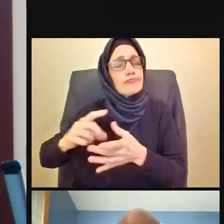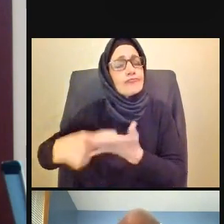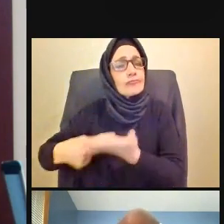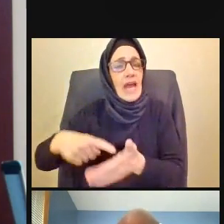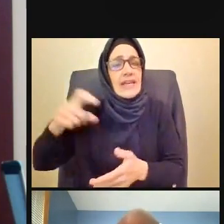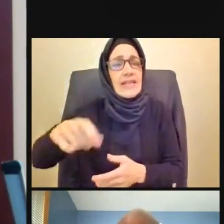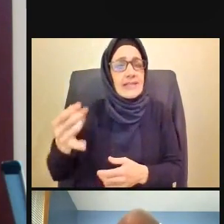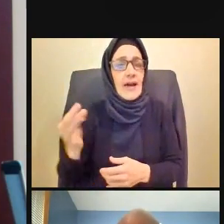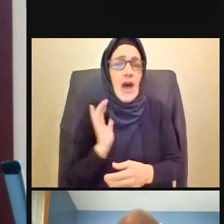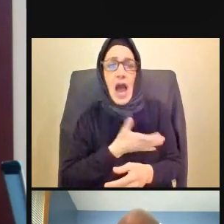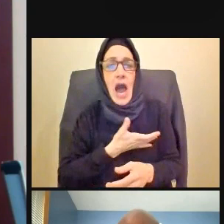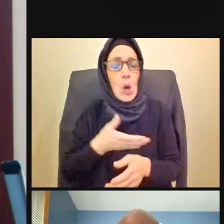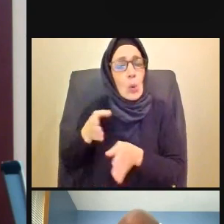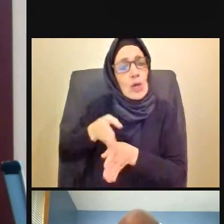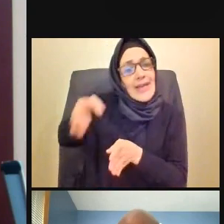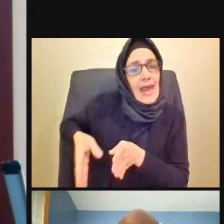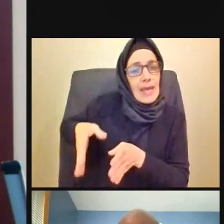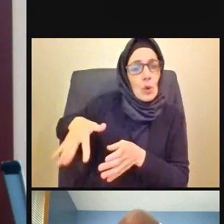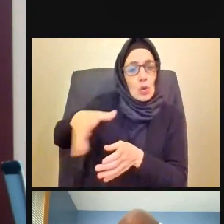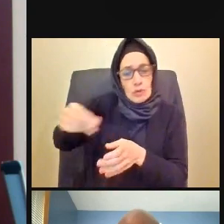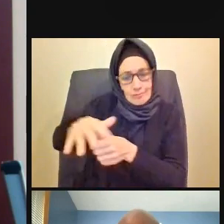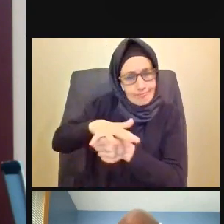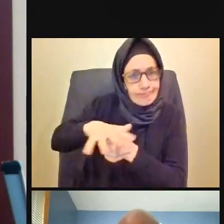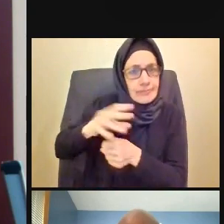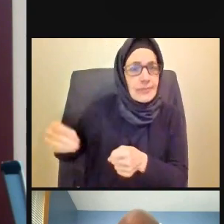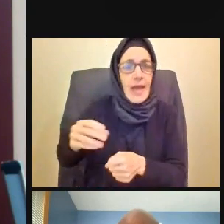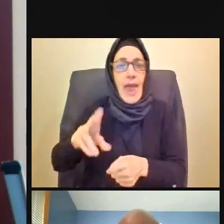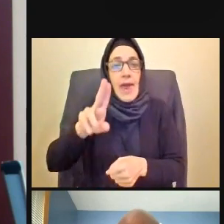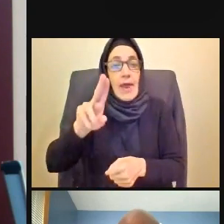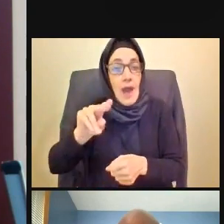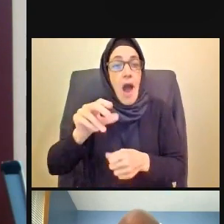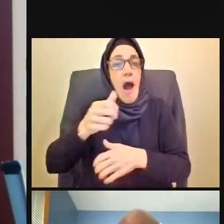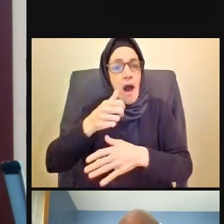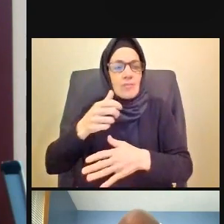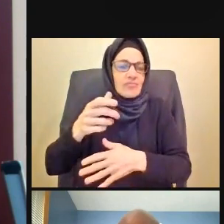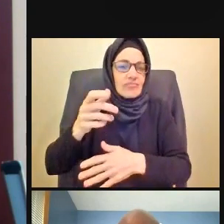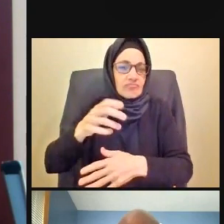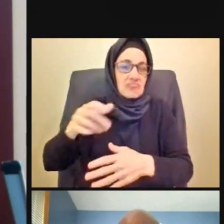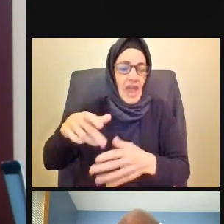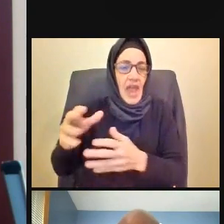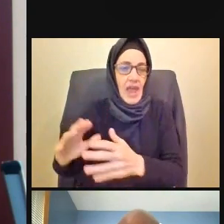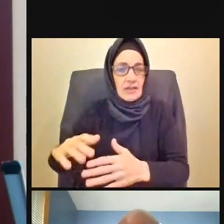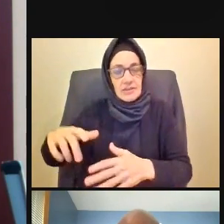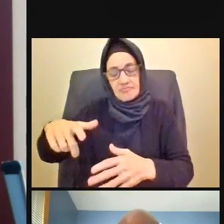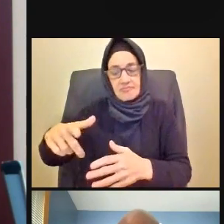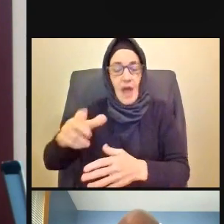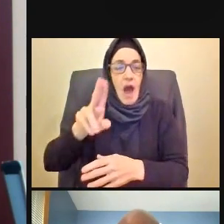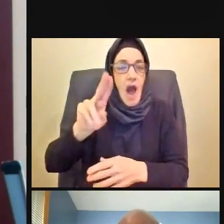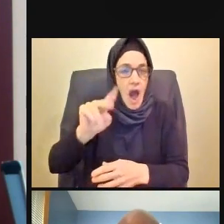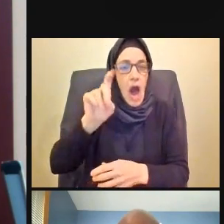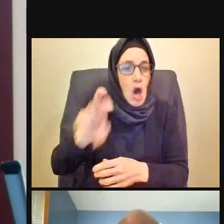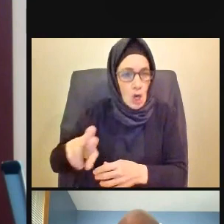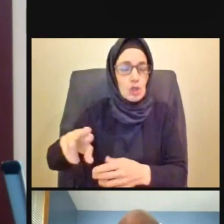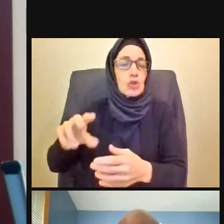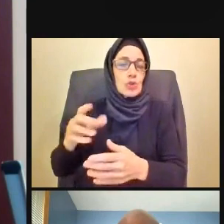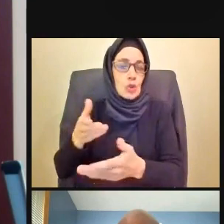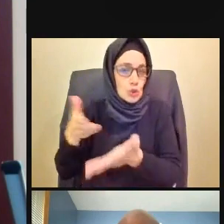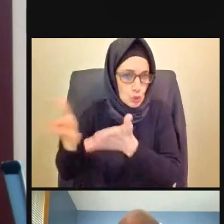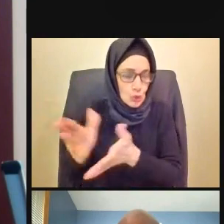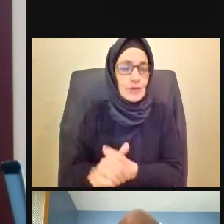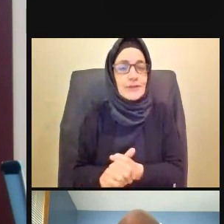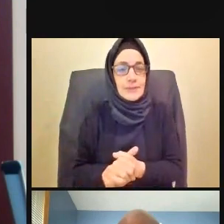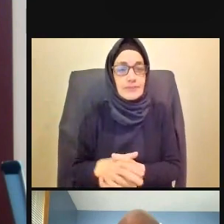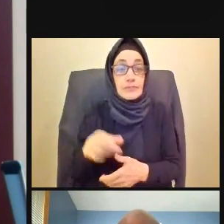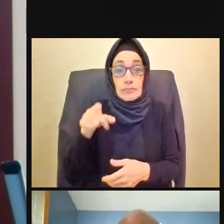and the underserved. Al-Ma'un is the mosque's community outreach organization in the Twin Cities. Dr. Makram's work touches